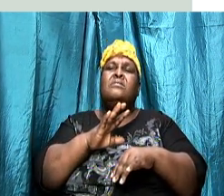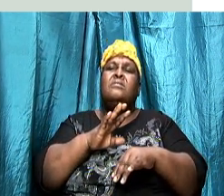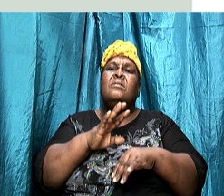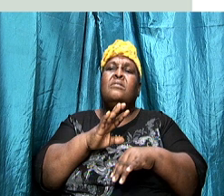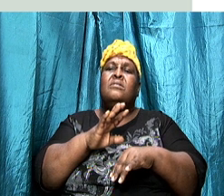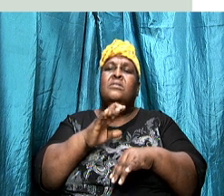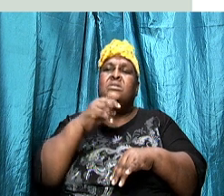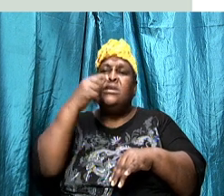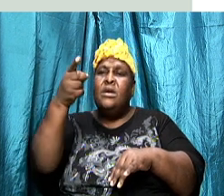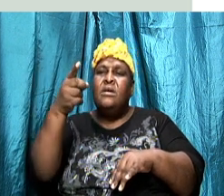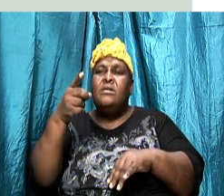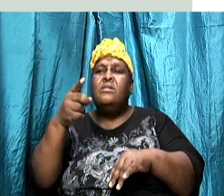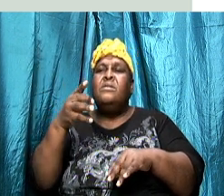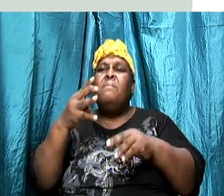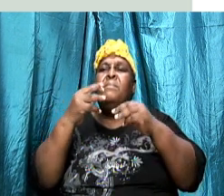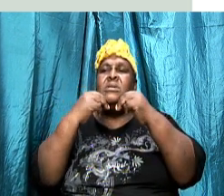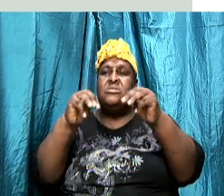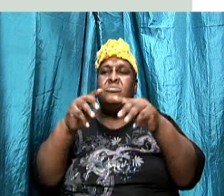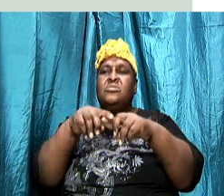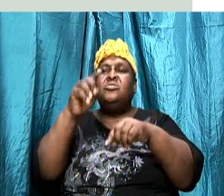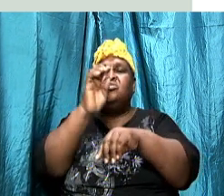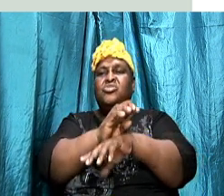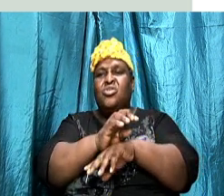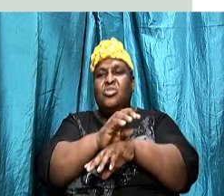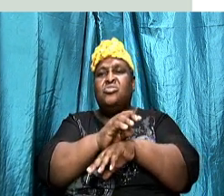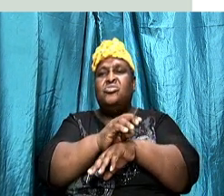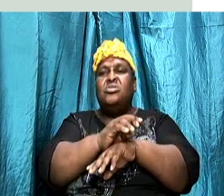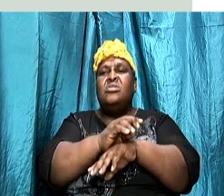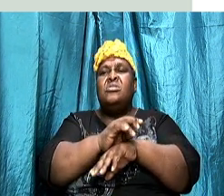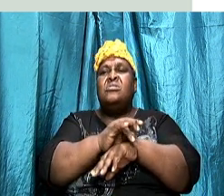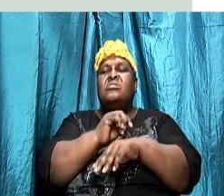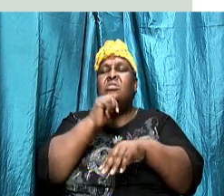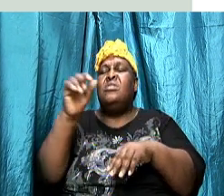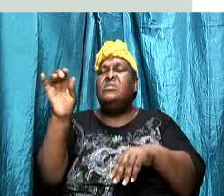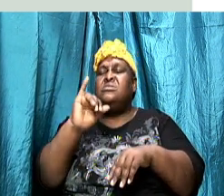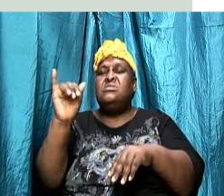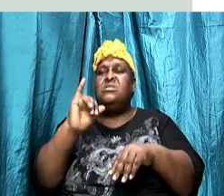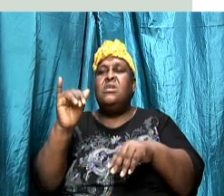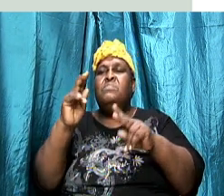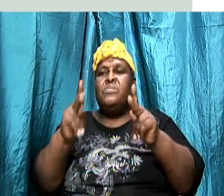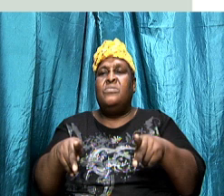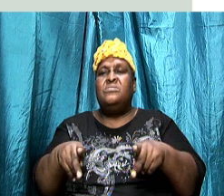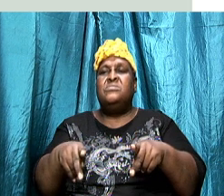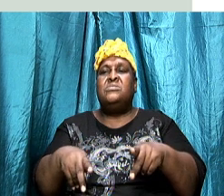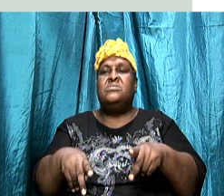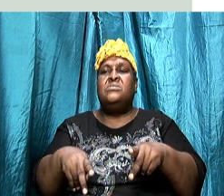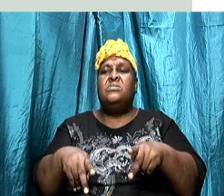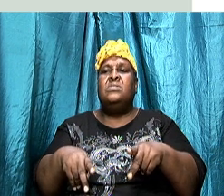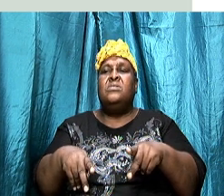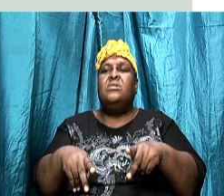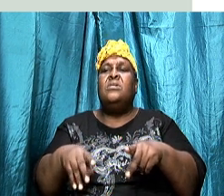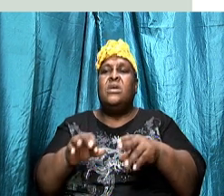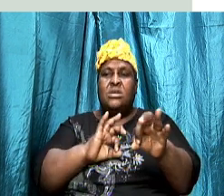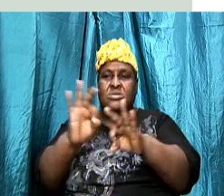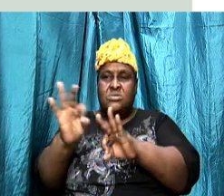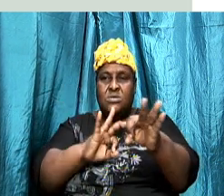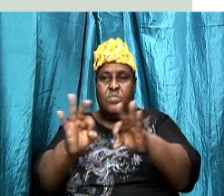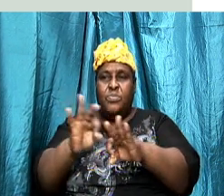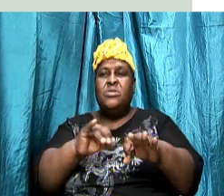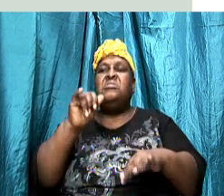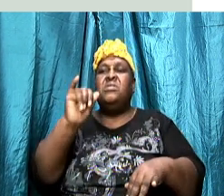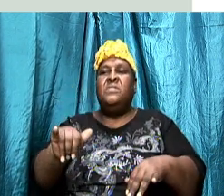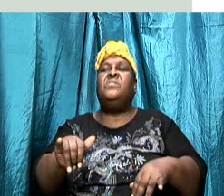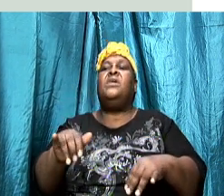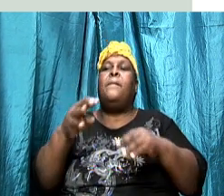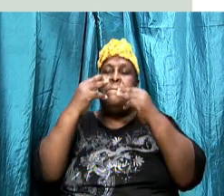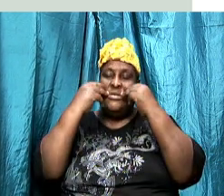person that interprets it. It can happen, but we're saying it's not encouraged. Normally, it's somebody else that gets